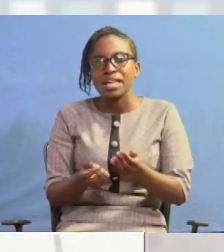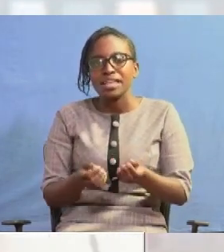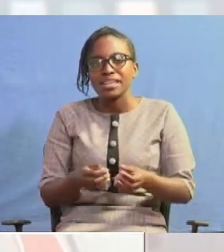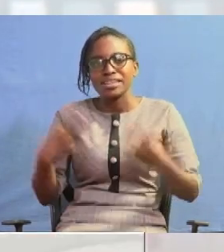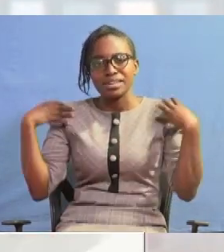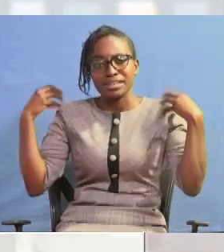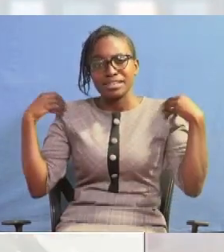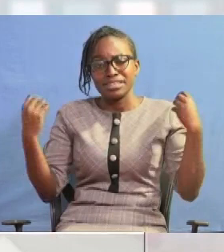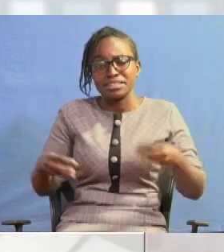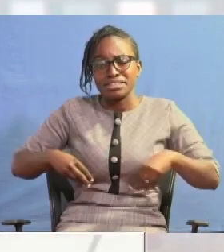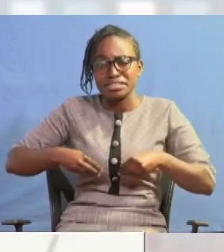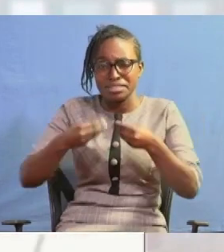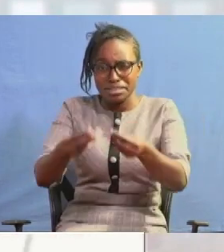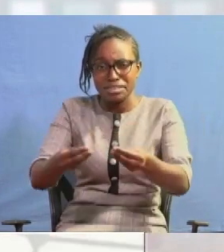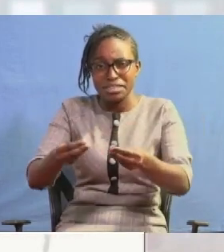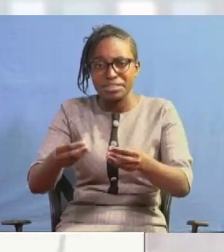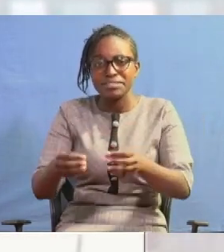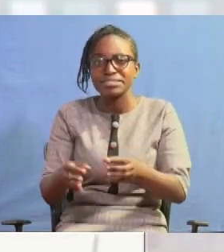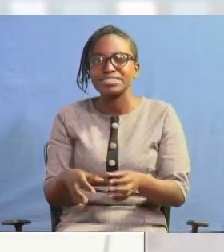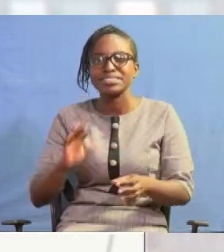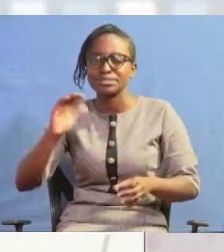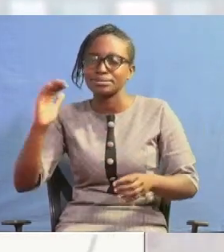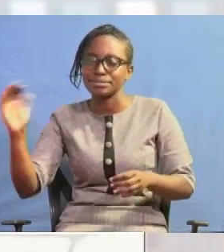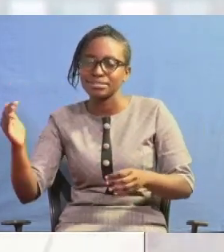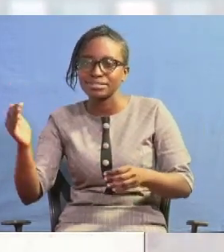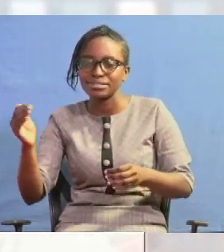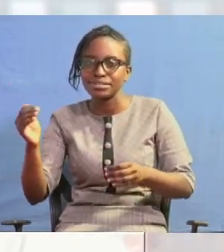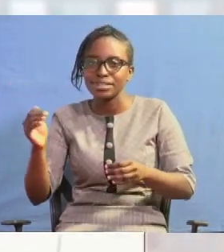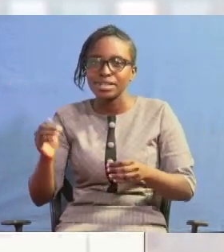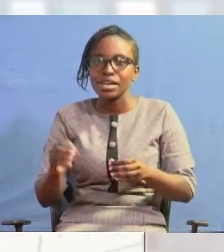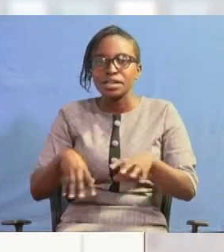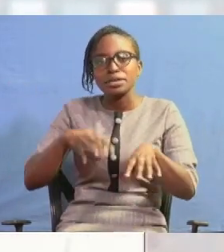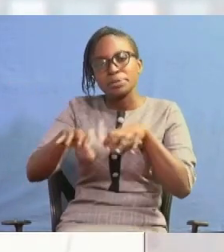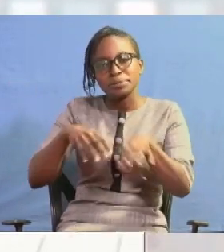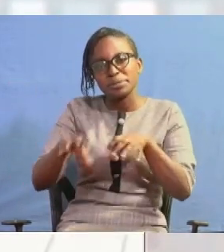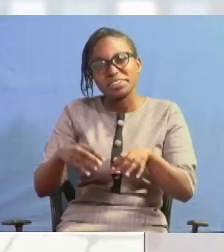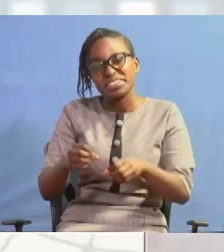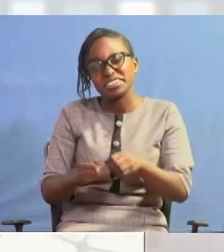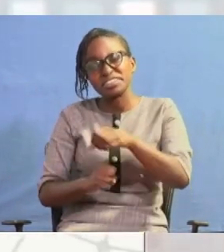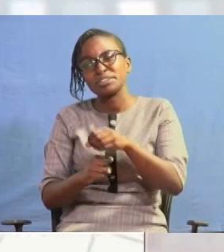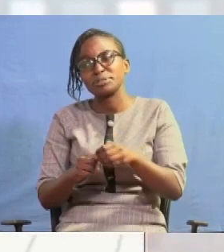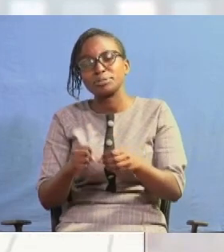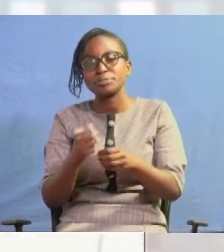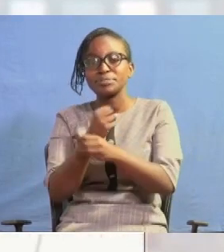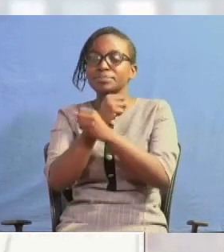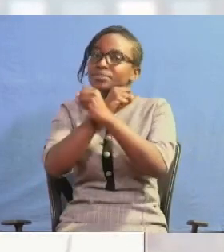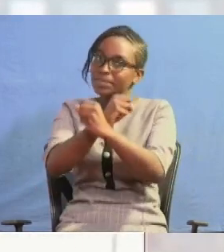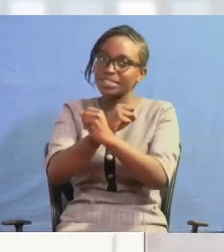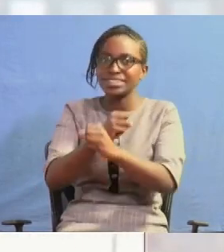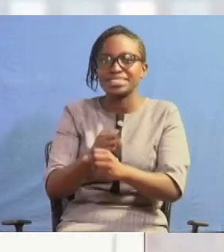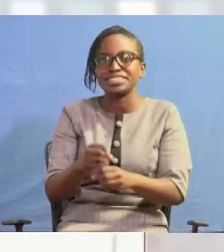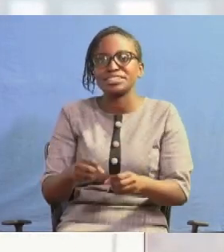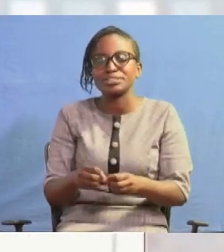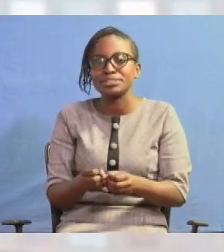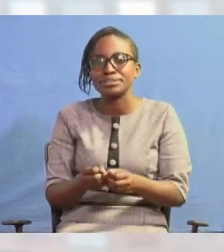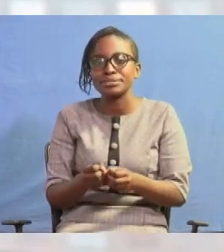different counties. The move seeks to ensure enhanced wildlife protection measures to overcome several challenges currently experienced in the